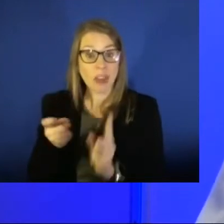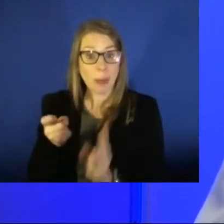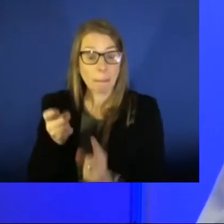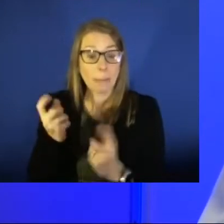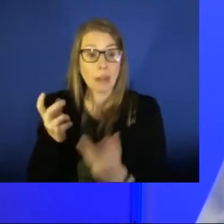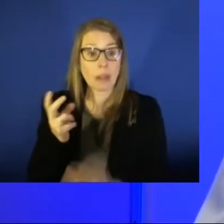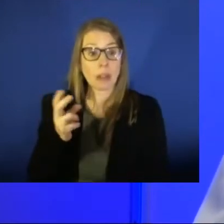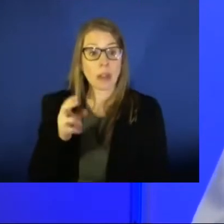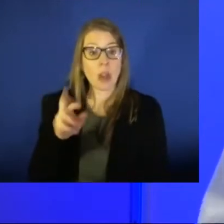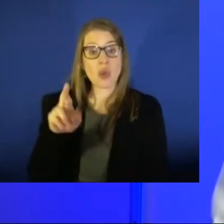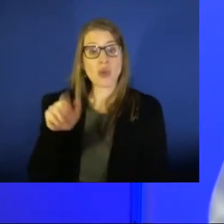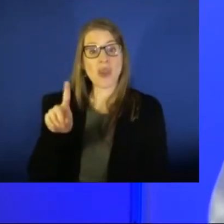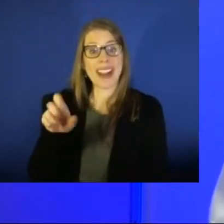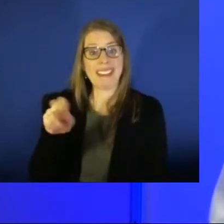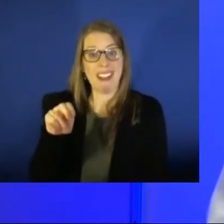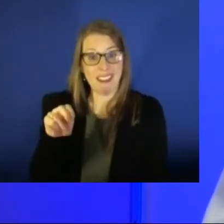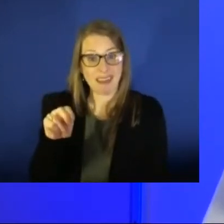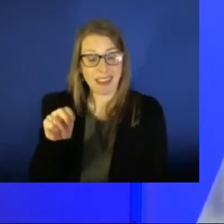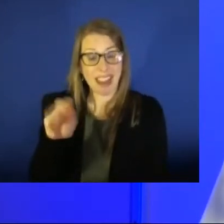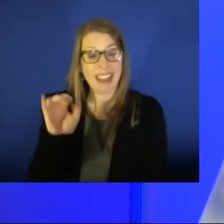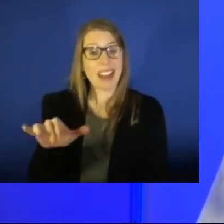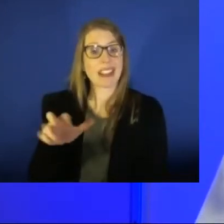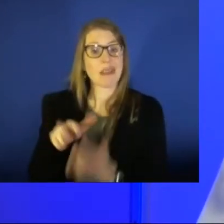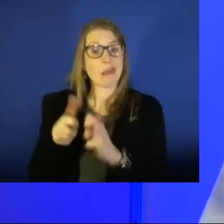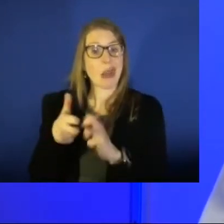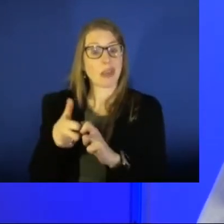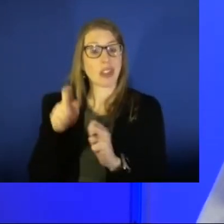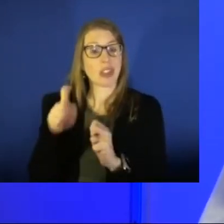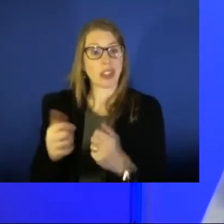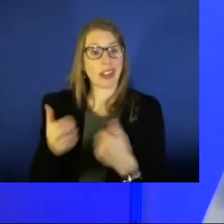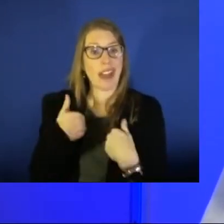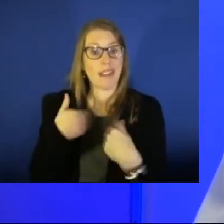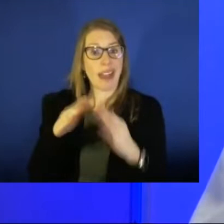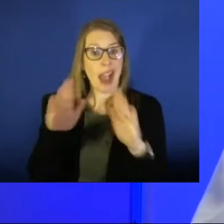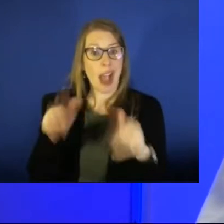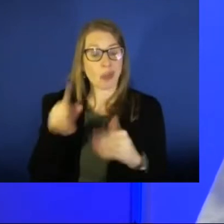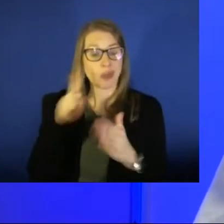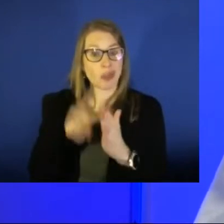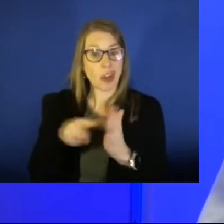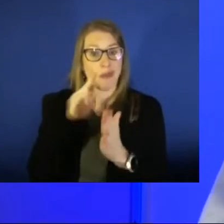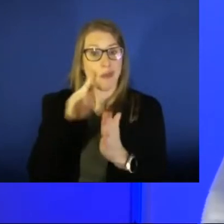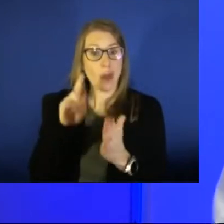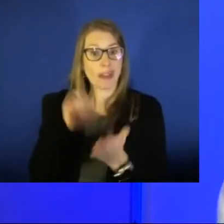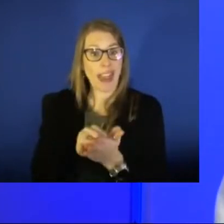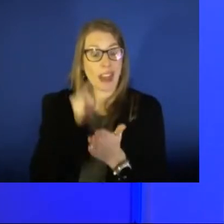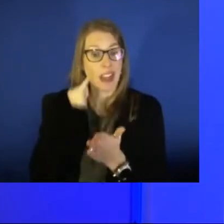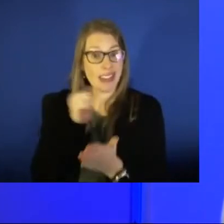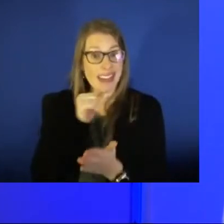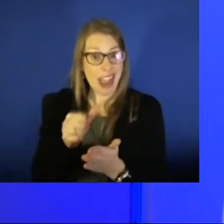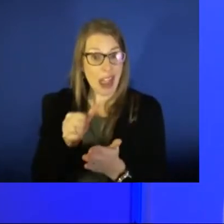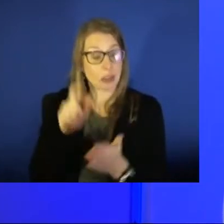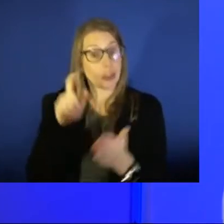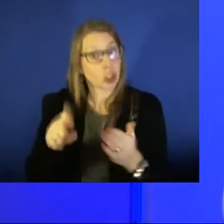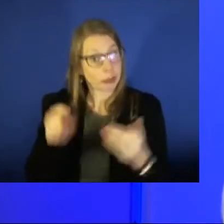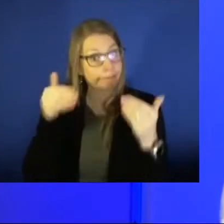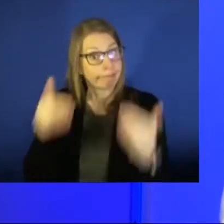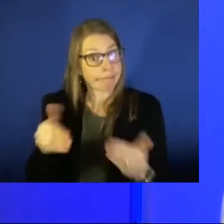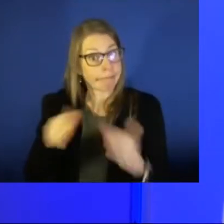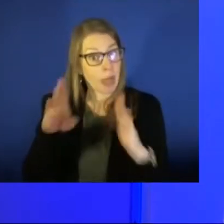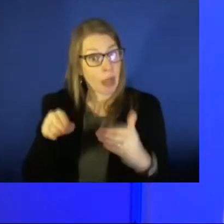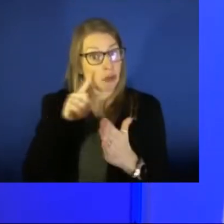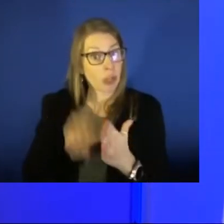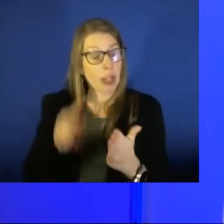radon's an issue. And you should have your house checked for that. If you don't, well, you should. Because if you've been there a long time